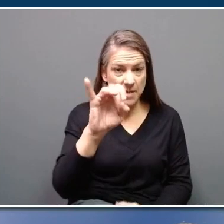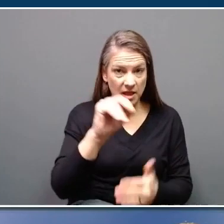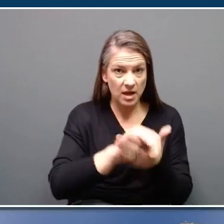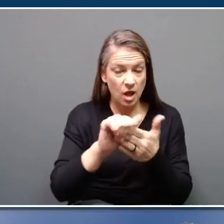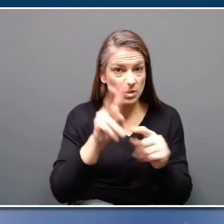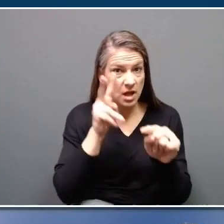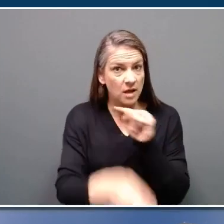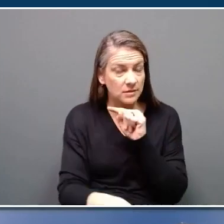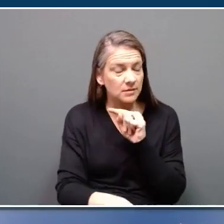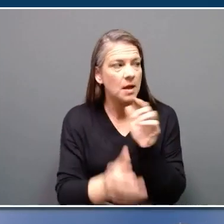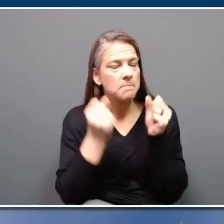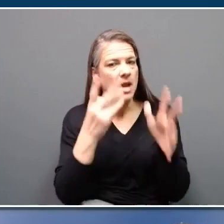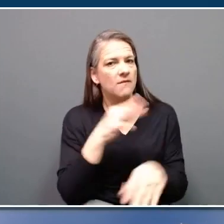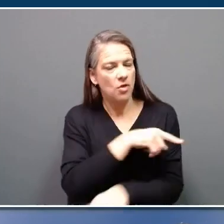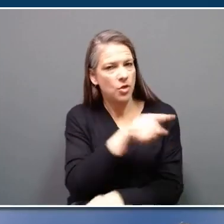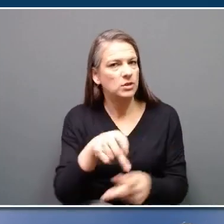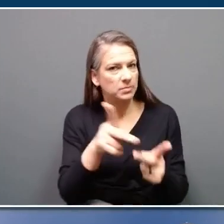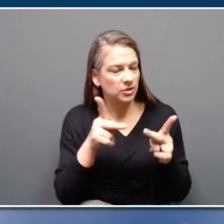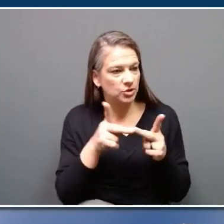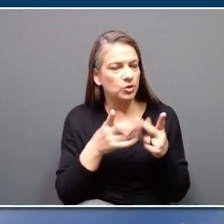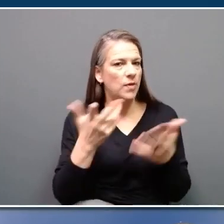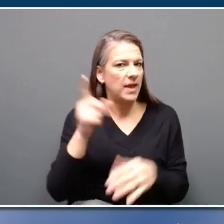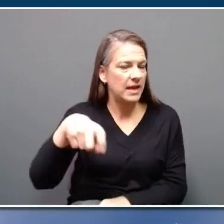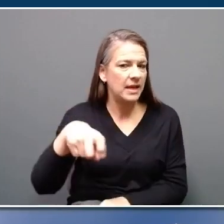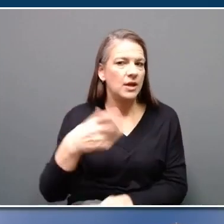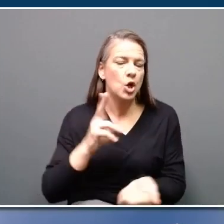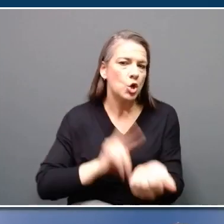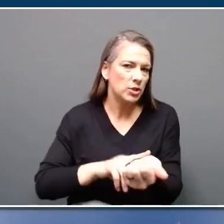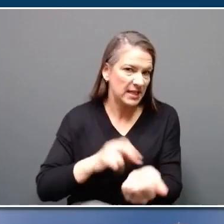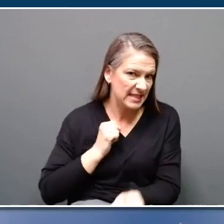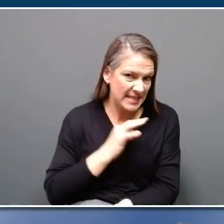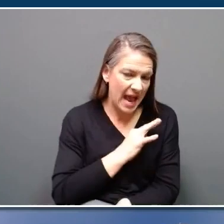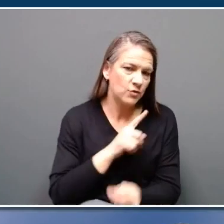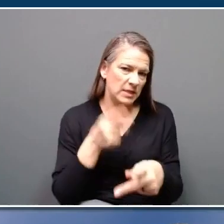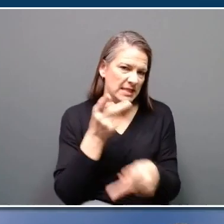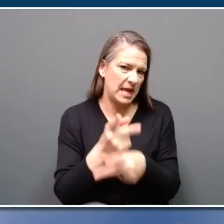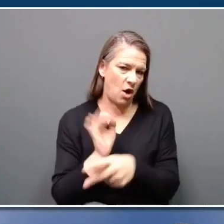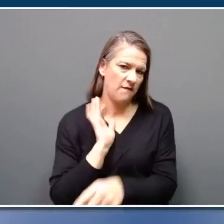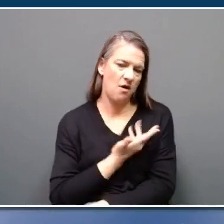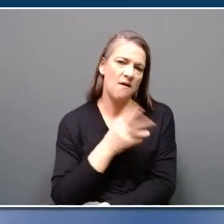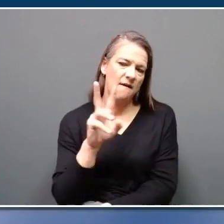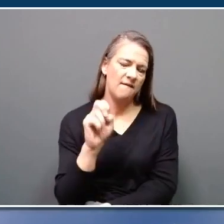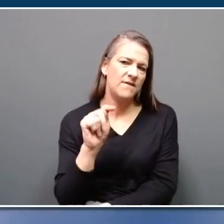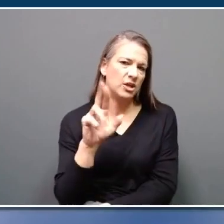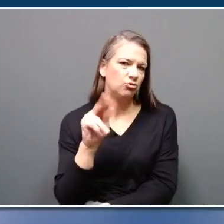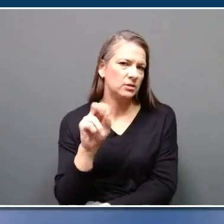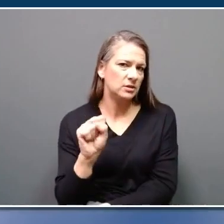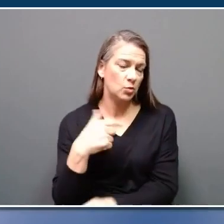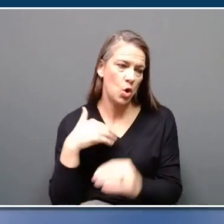of these positions are the necessary nursing staff to take care of our veterans who we open up our state